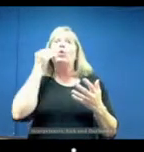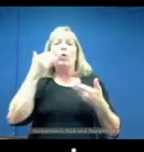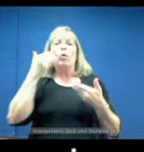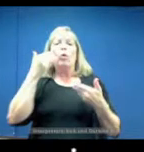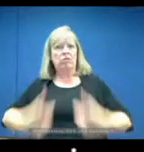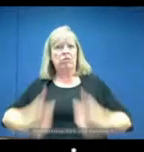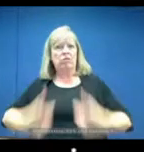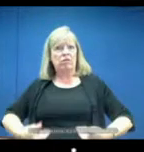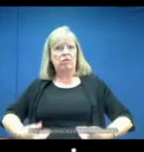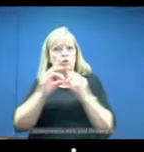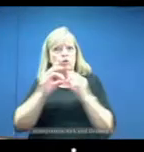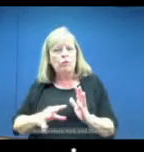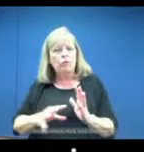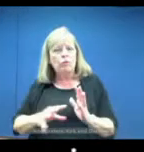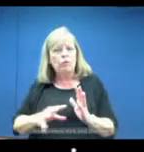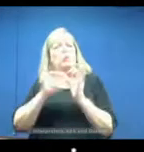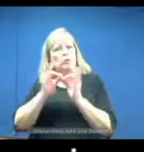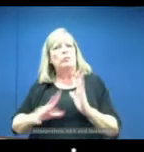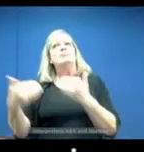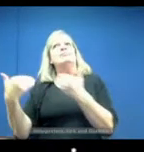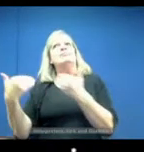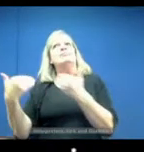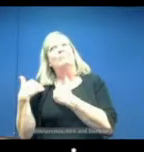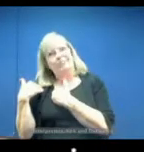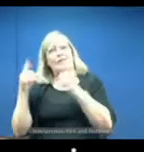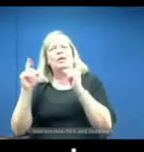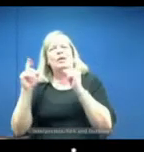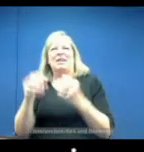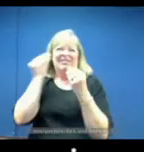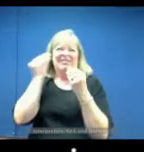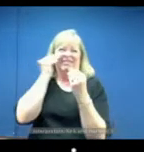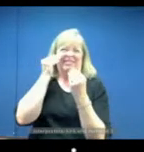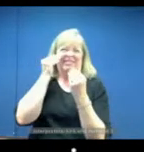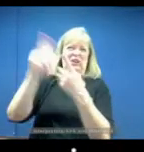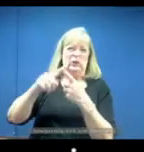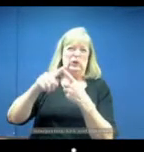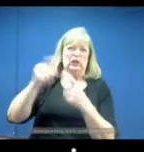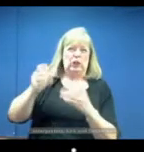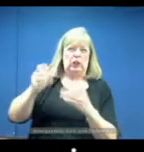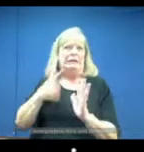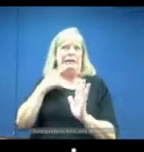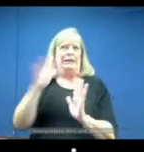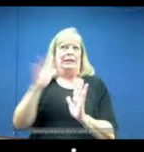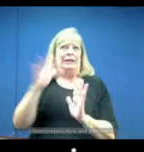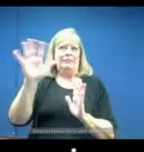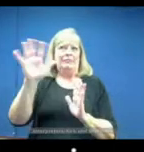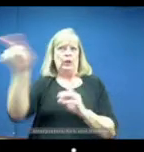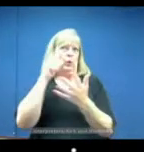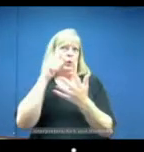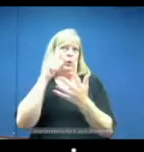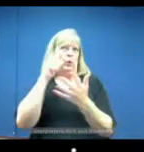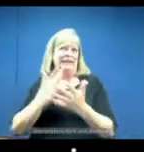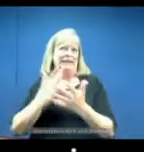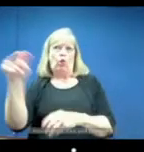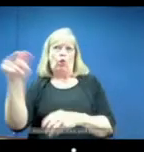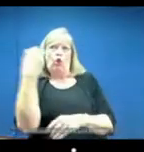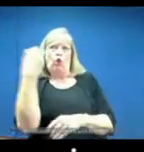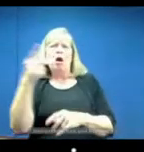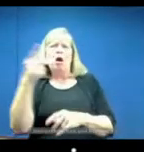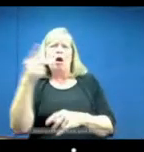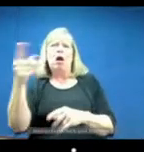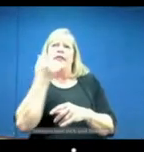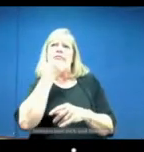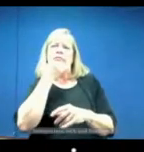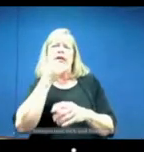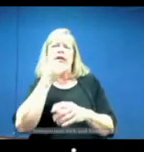obligation to let the court know that the rule on witness is being violated, however unintentionally.